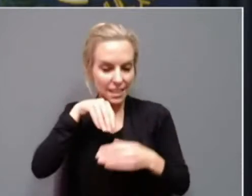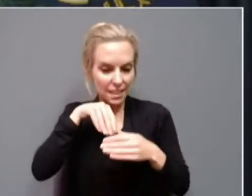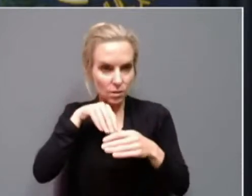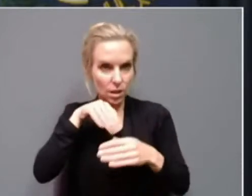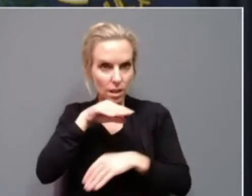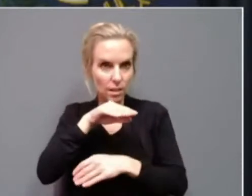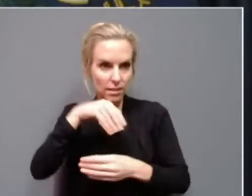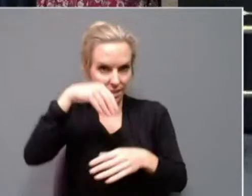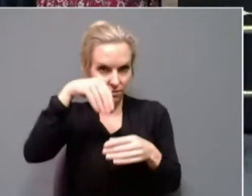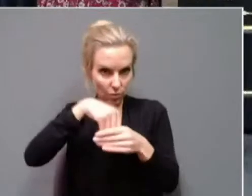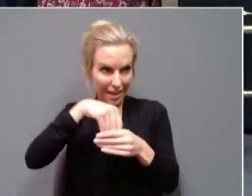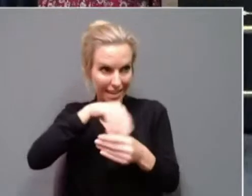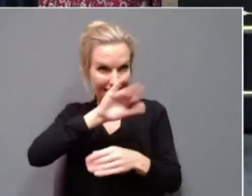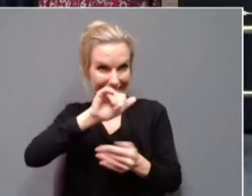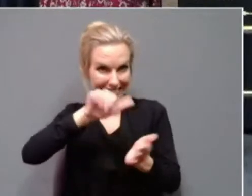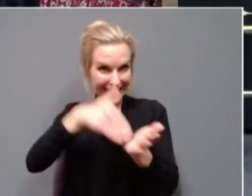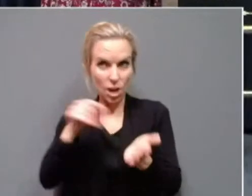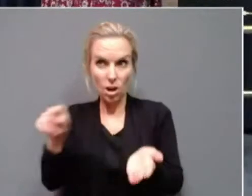COVID.